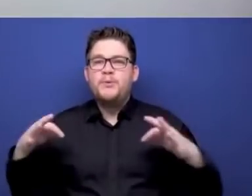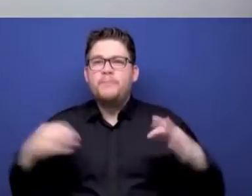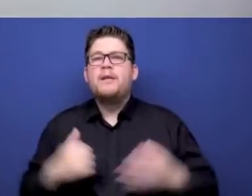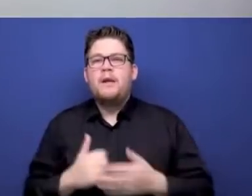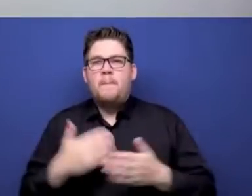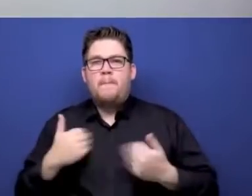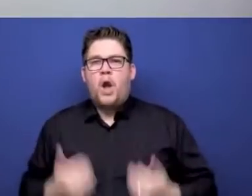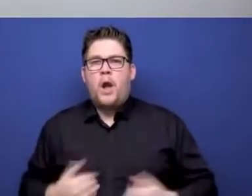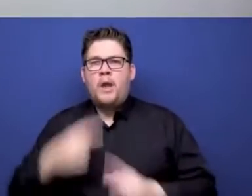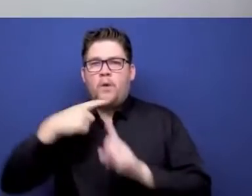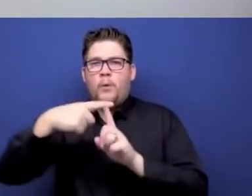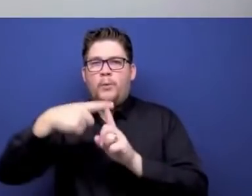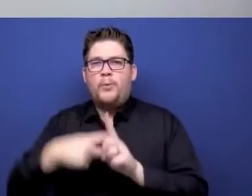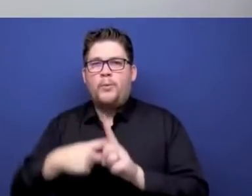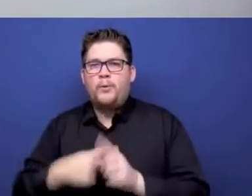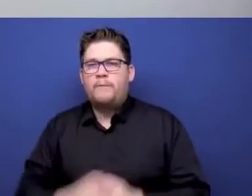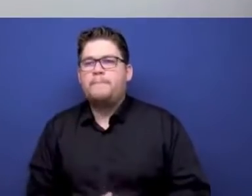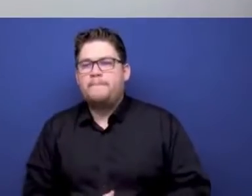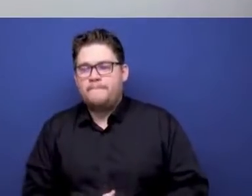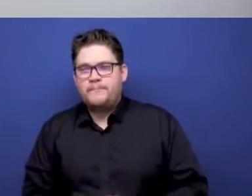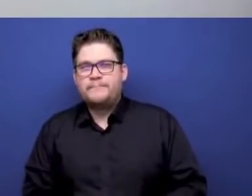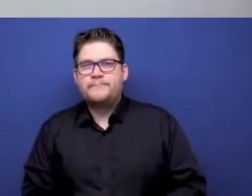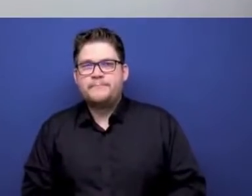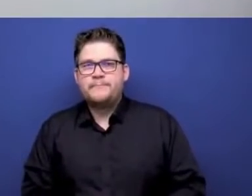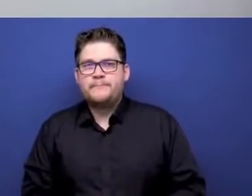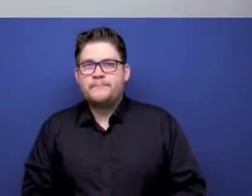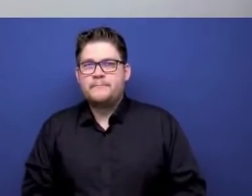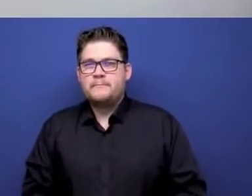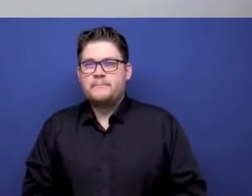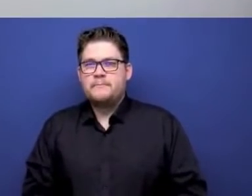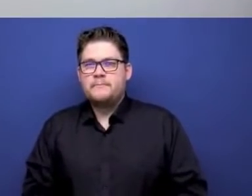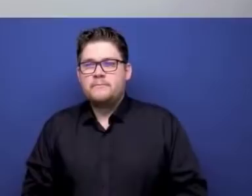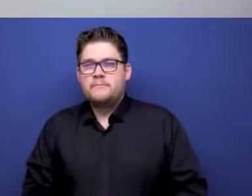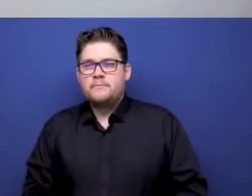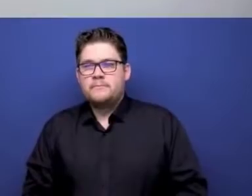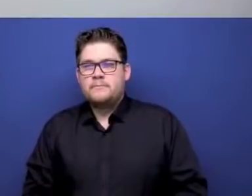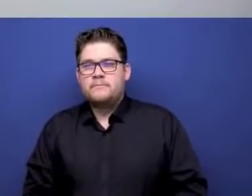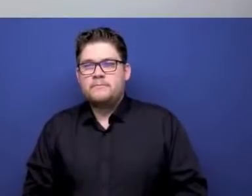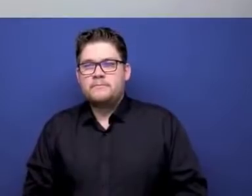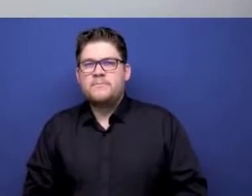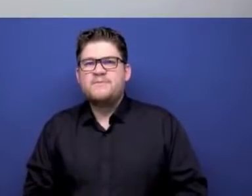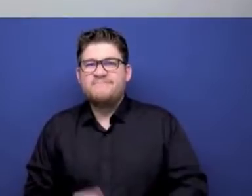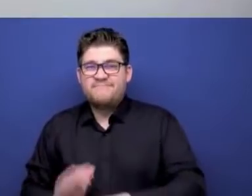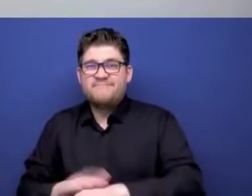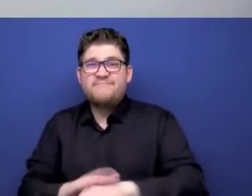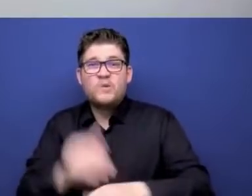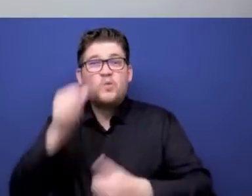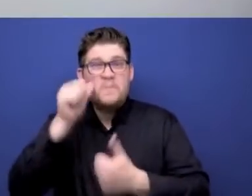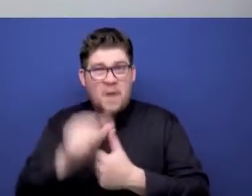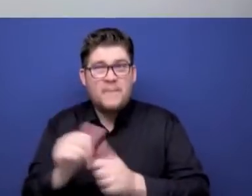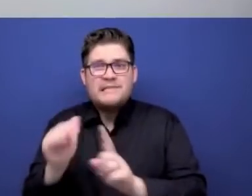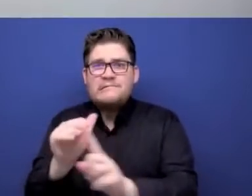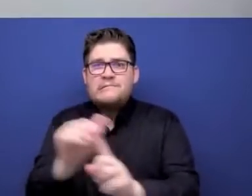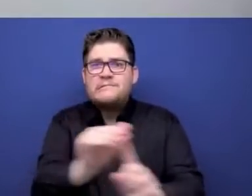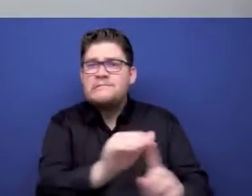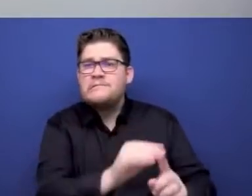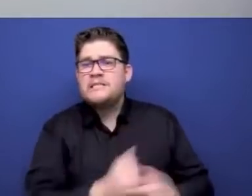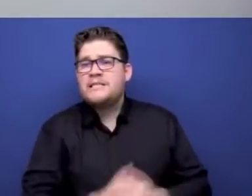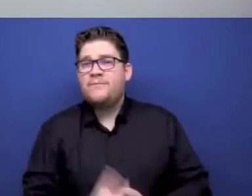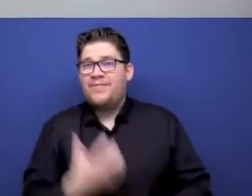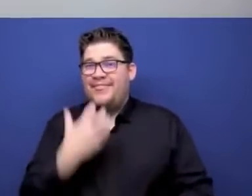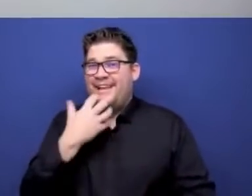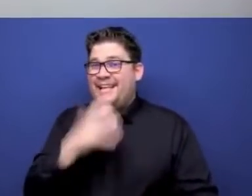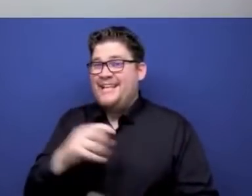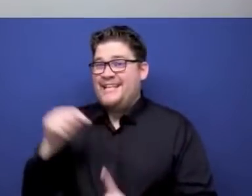while. And also to remind people that heat is the most dangerous of what we are seeing.